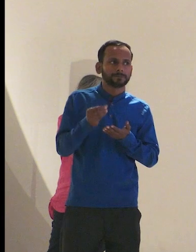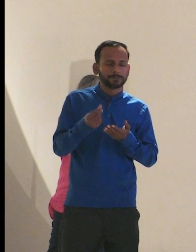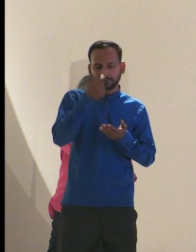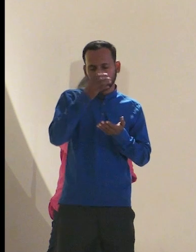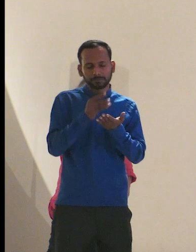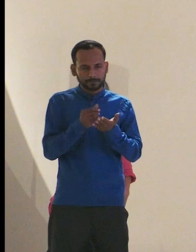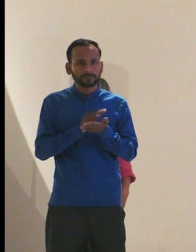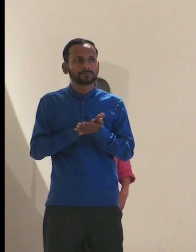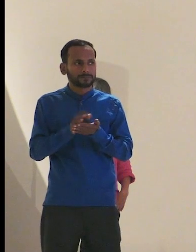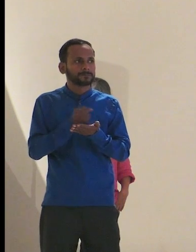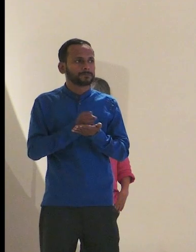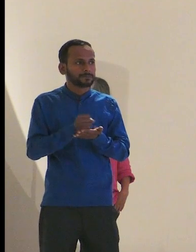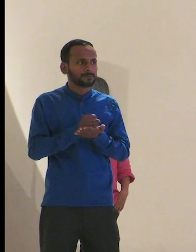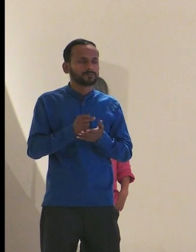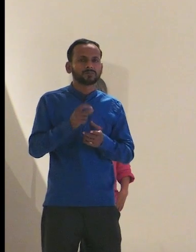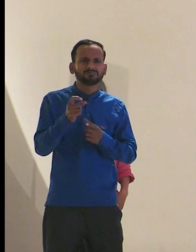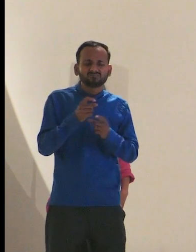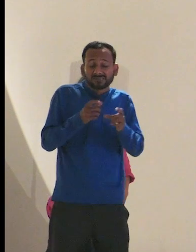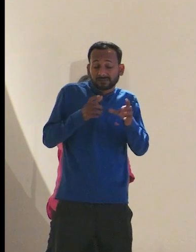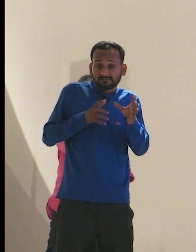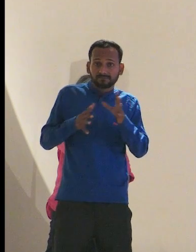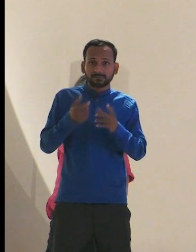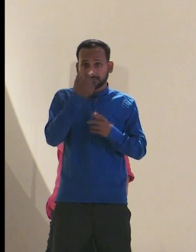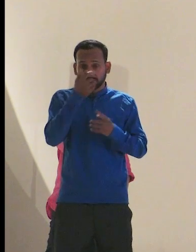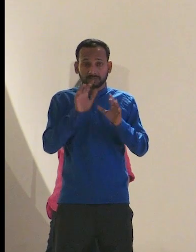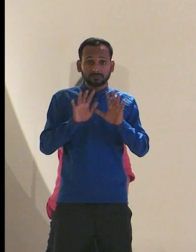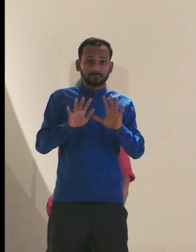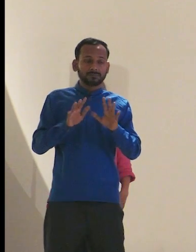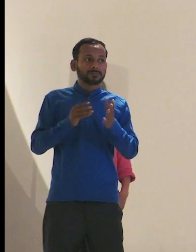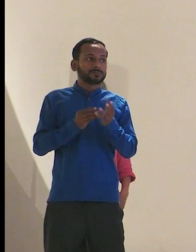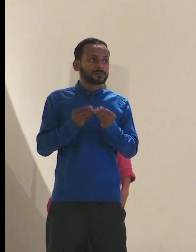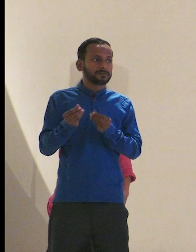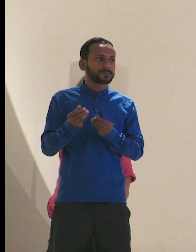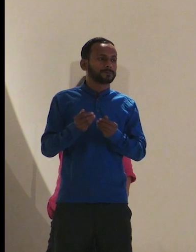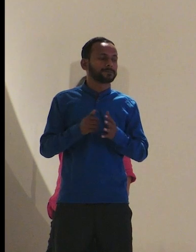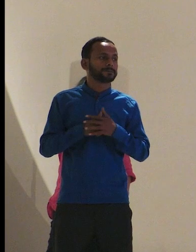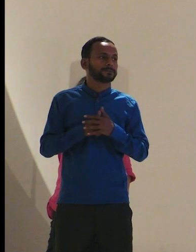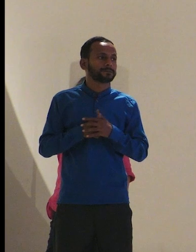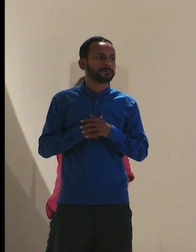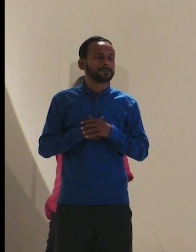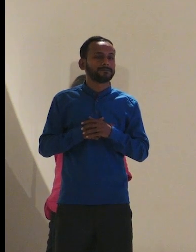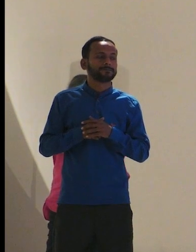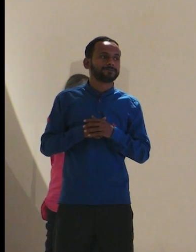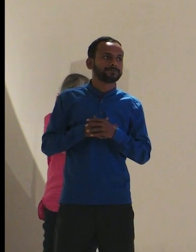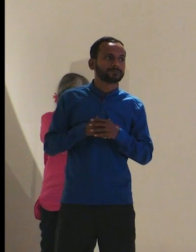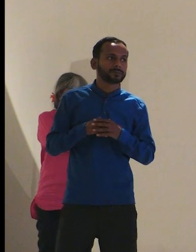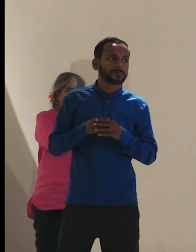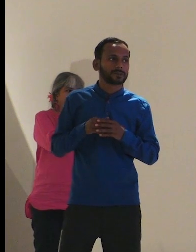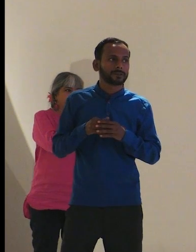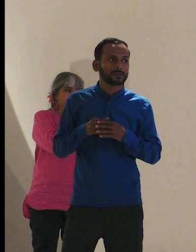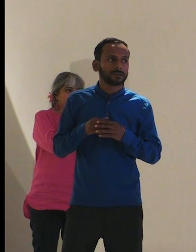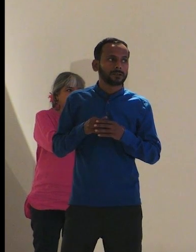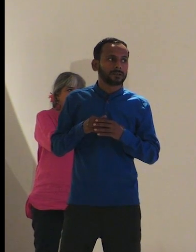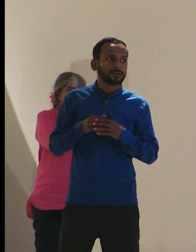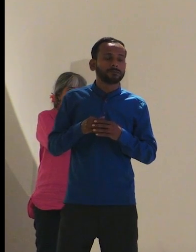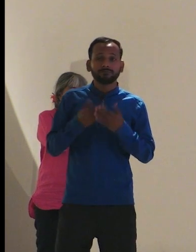on criticality and alternative voices and so on and so forth. So we have done that.